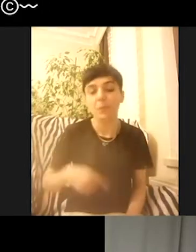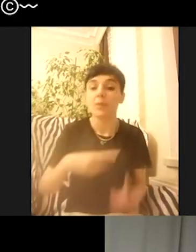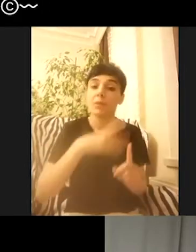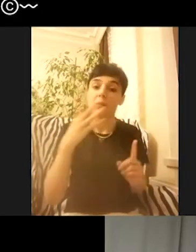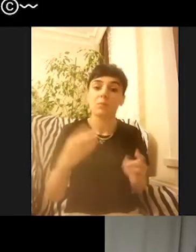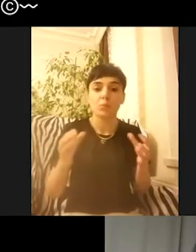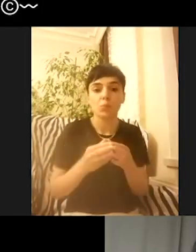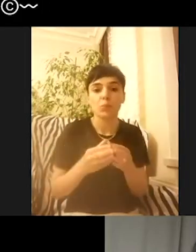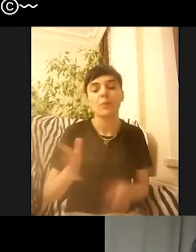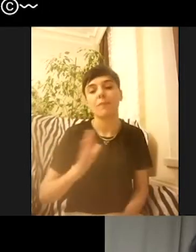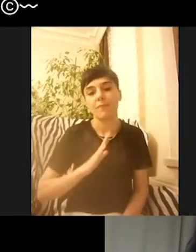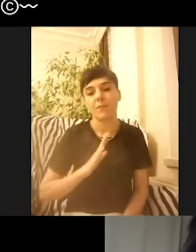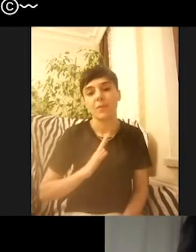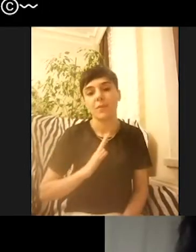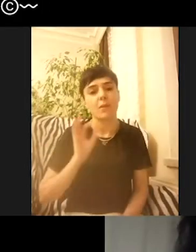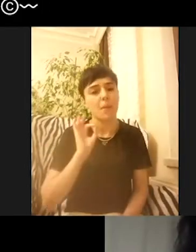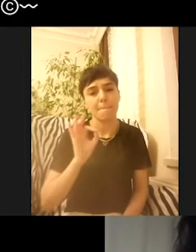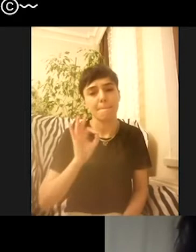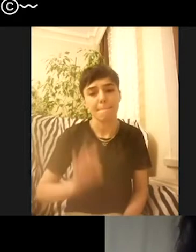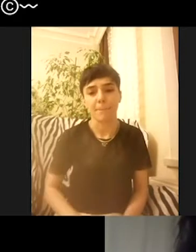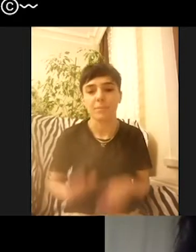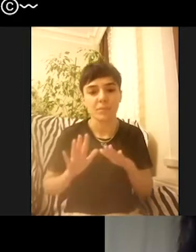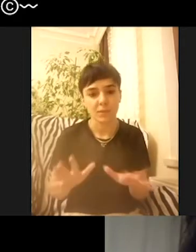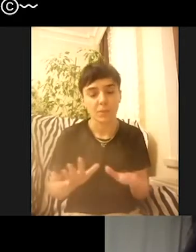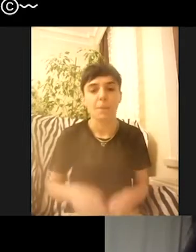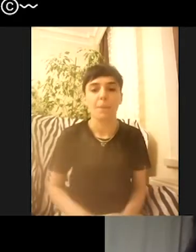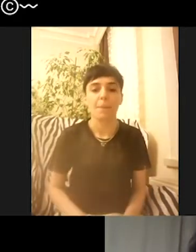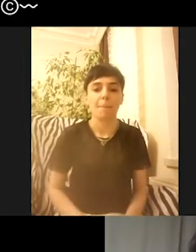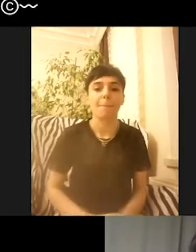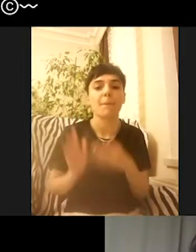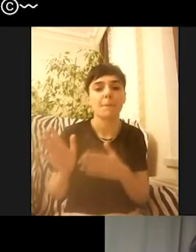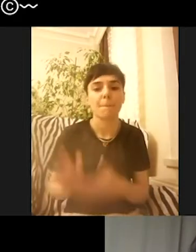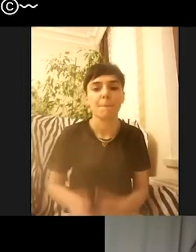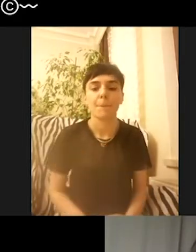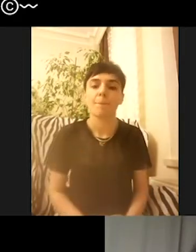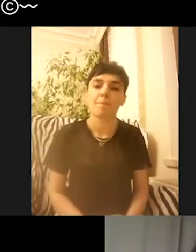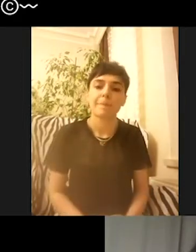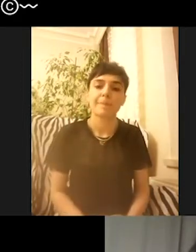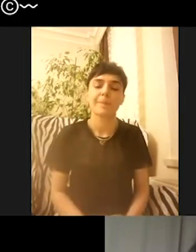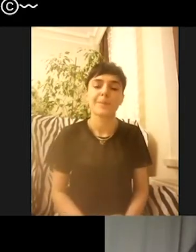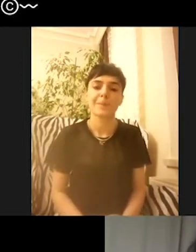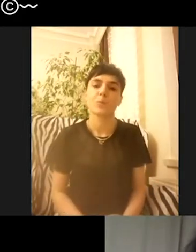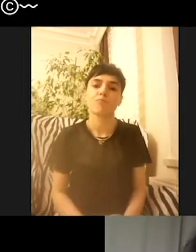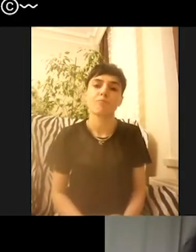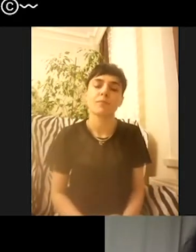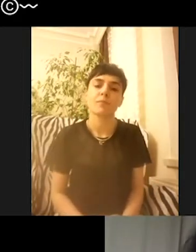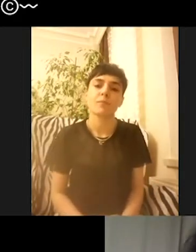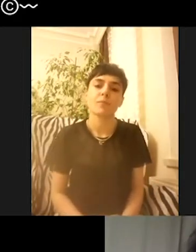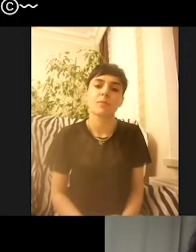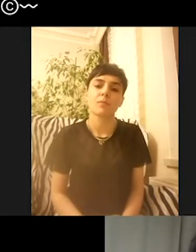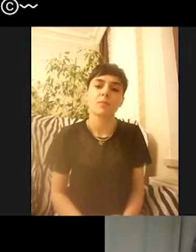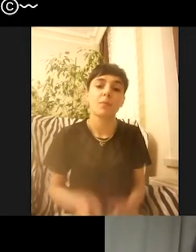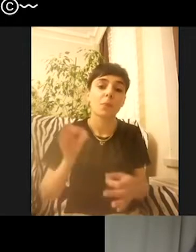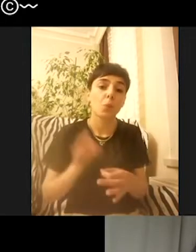system previously. The same was done the LGBTI plus who wanted to establish a club at Middle Eastern Technical University. So